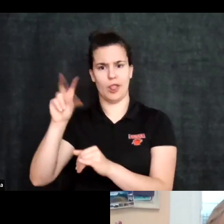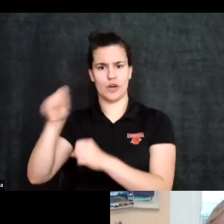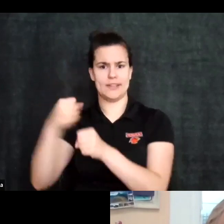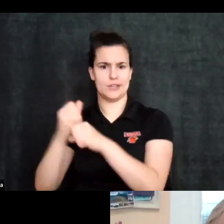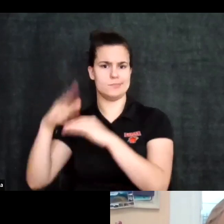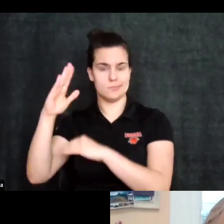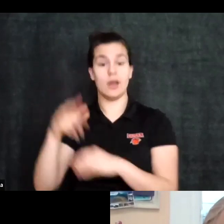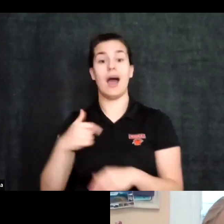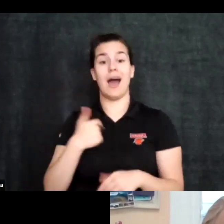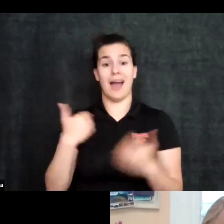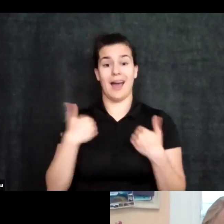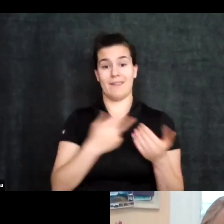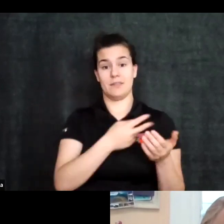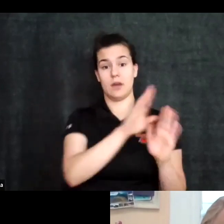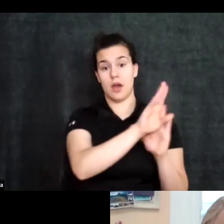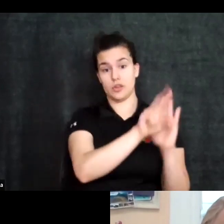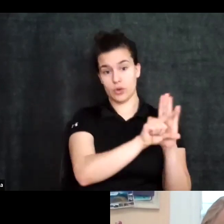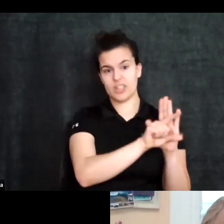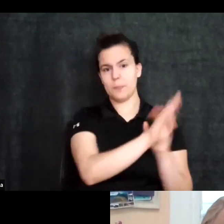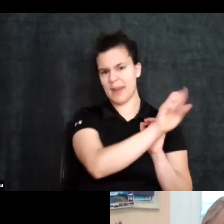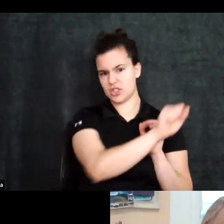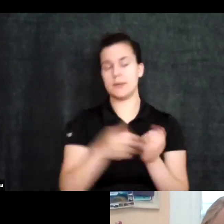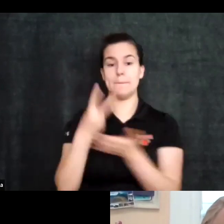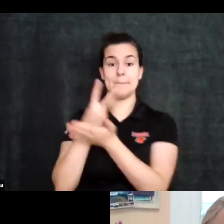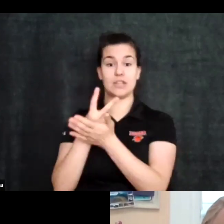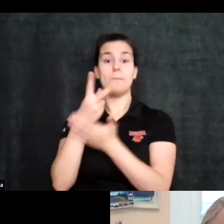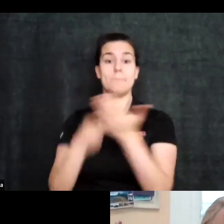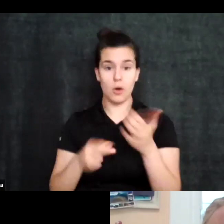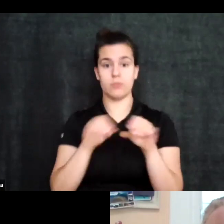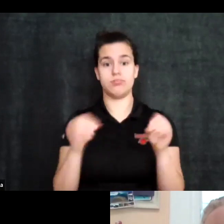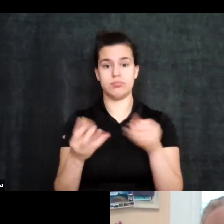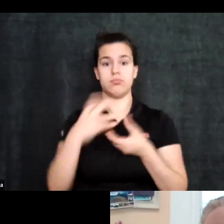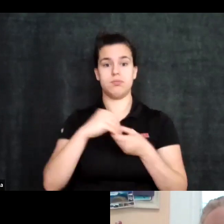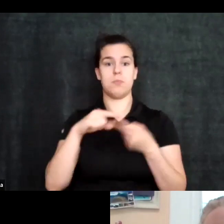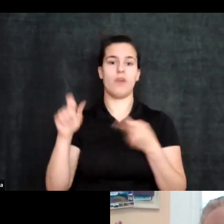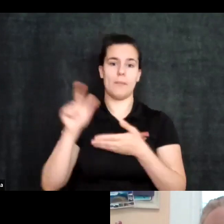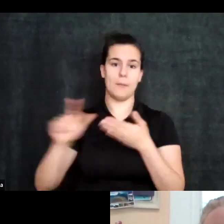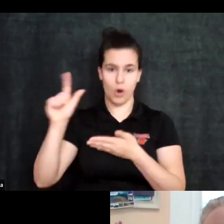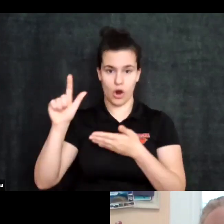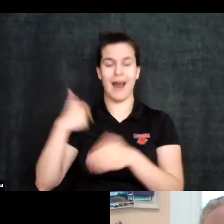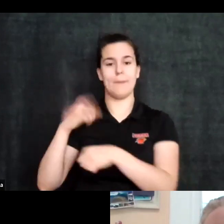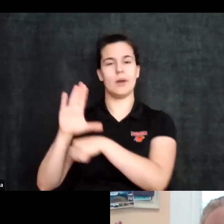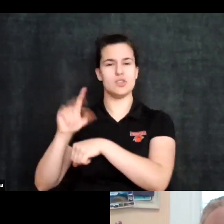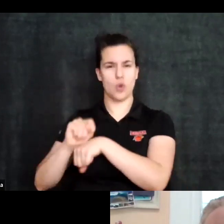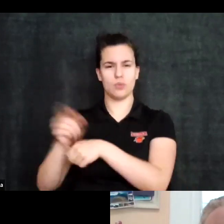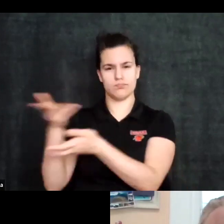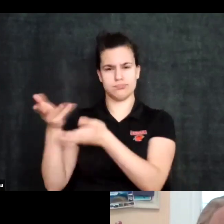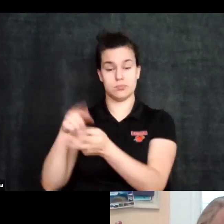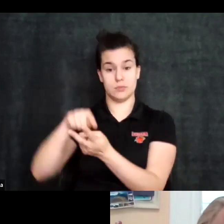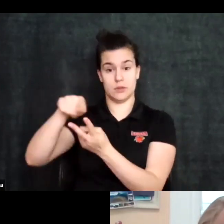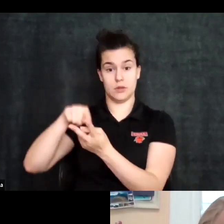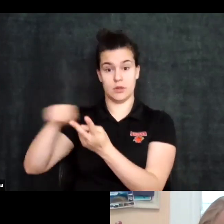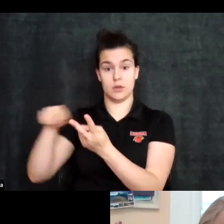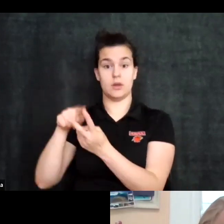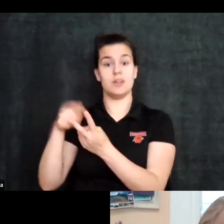and a master's degree in civil engineering. I practice as a consulting engineer in two main areas, one as a general